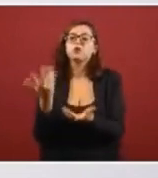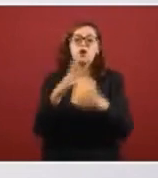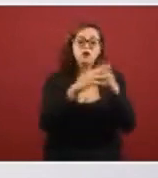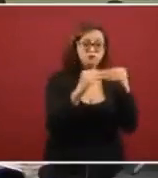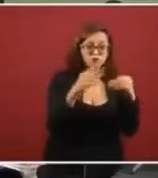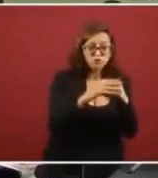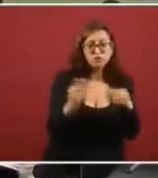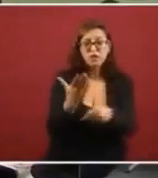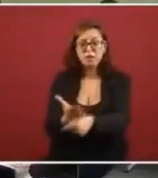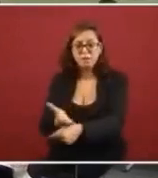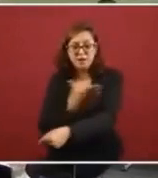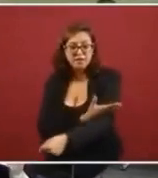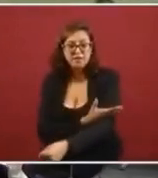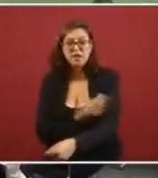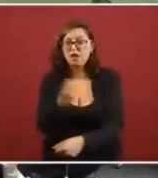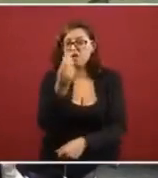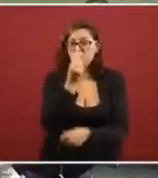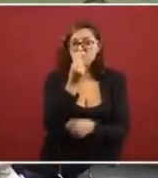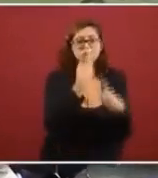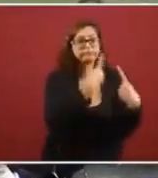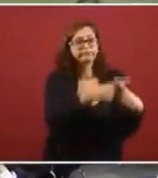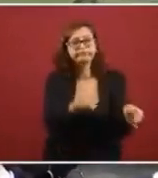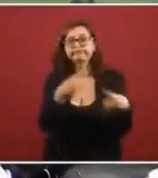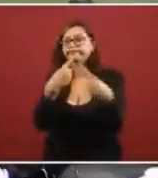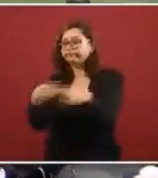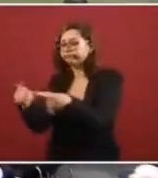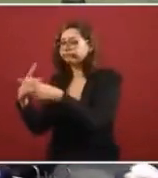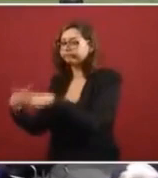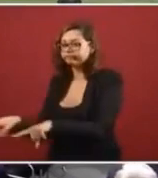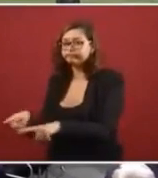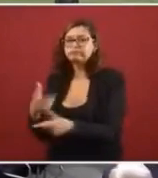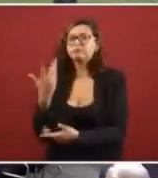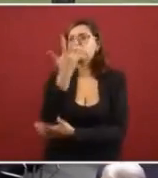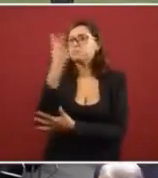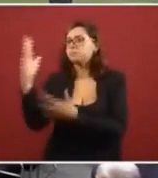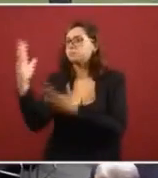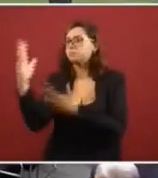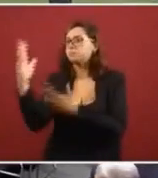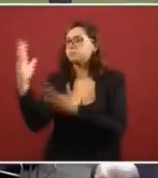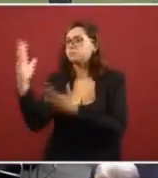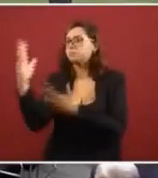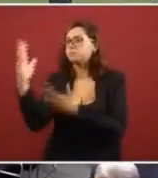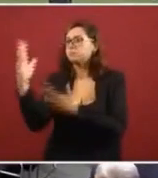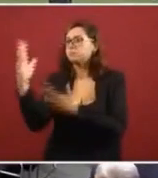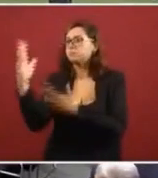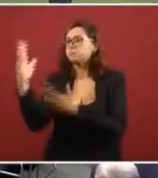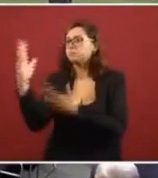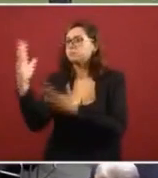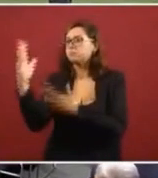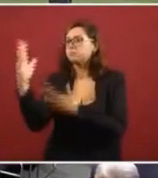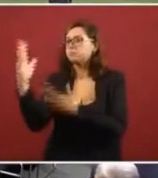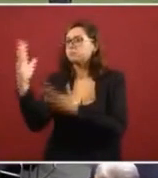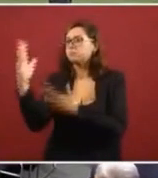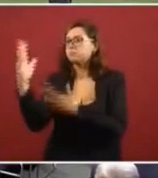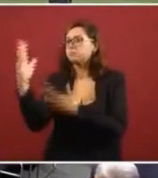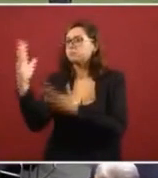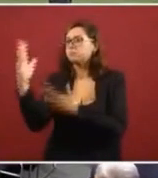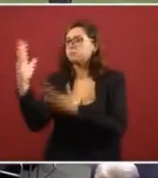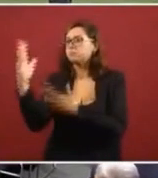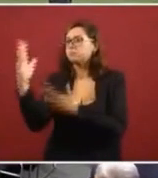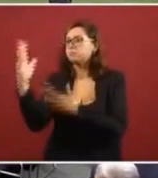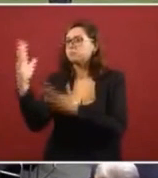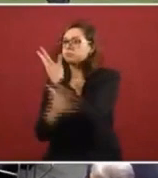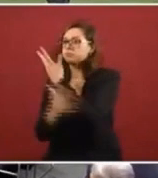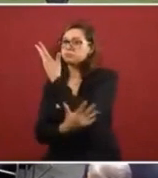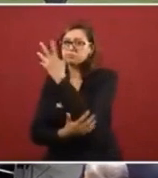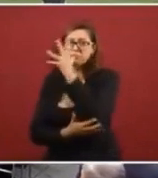fruits and other foods and they rehabilitate the jungles in